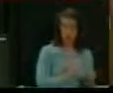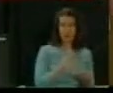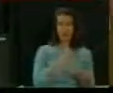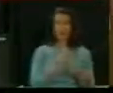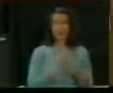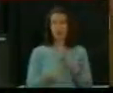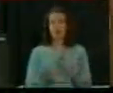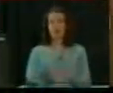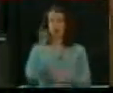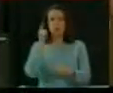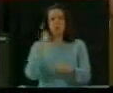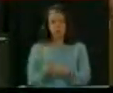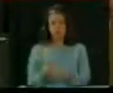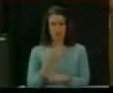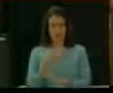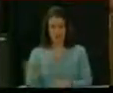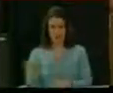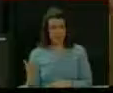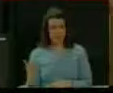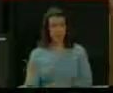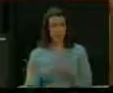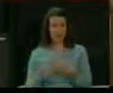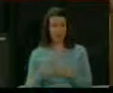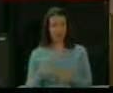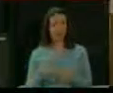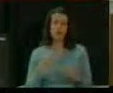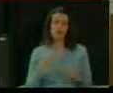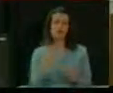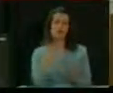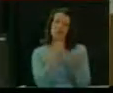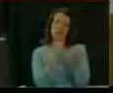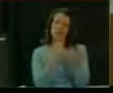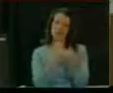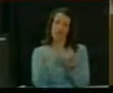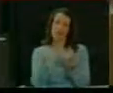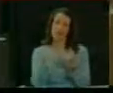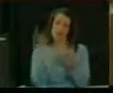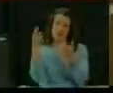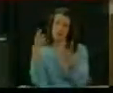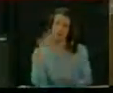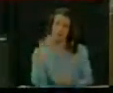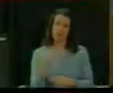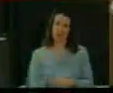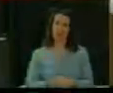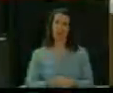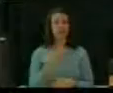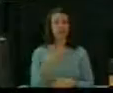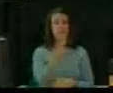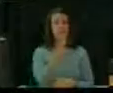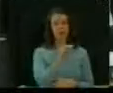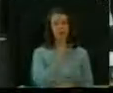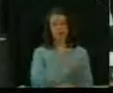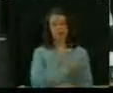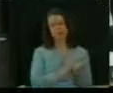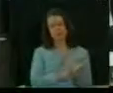thing to do." I urge your support of these resolutions. Thank you. Thank you, Kim. Mr. Chairman, I